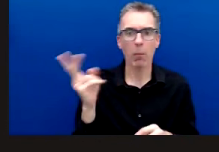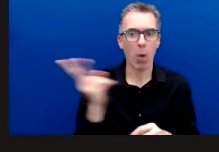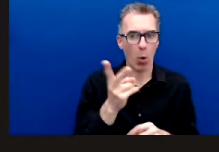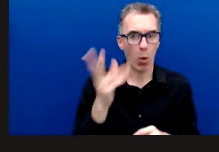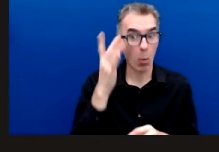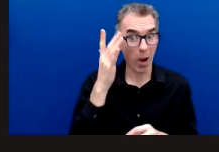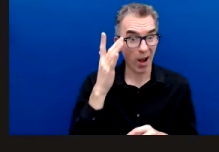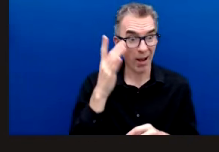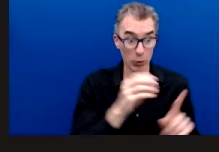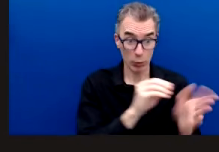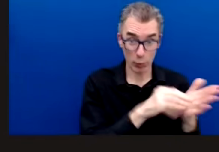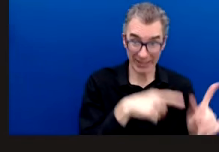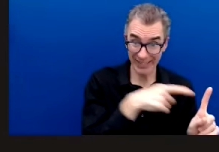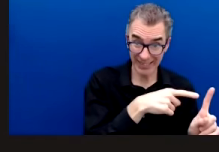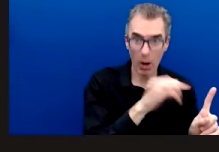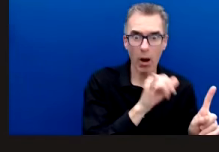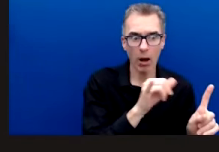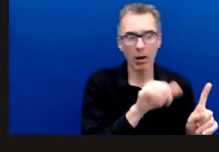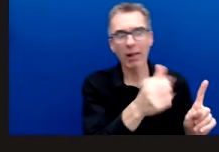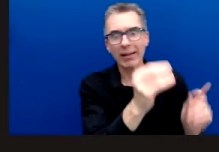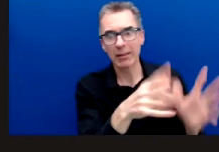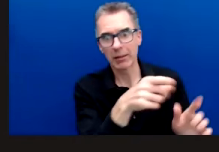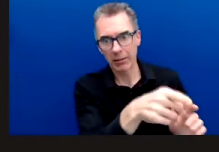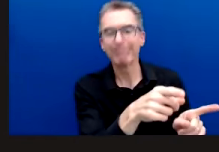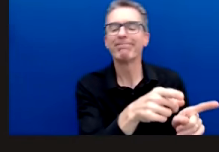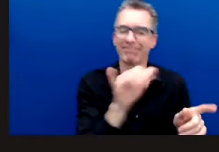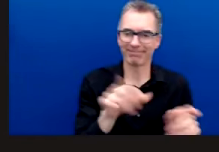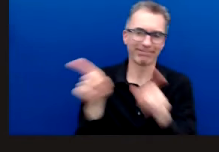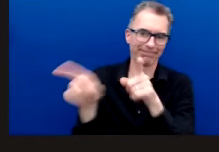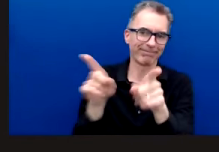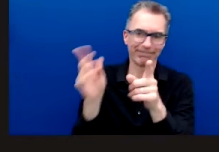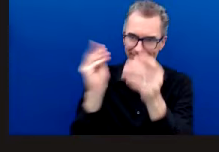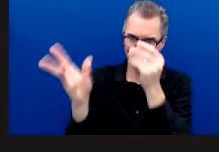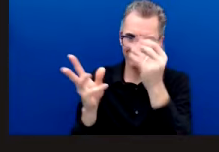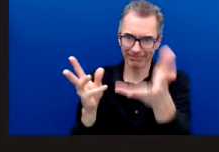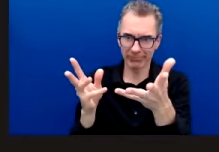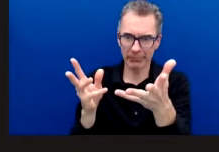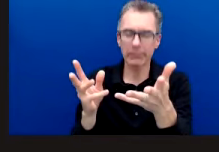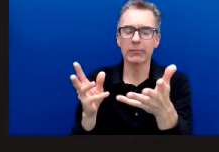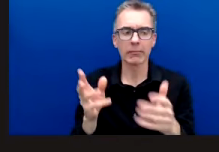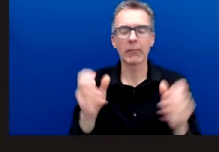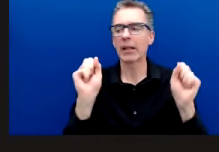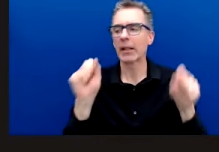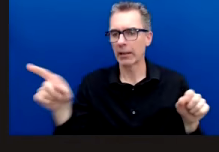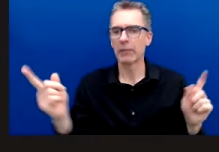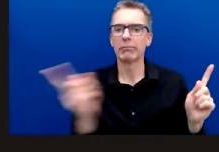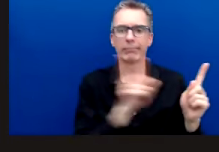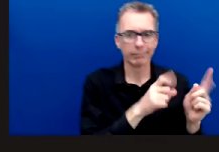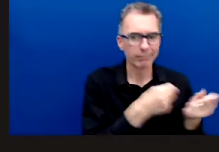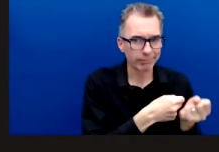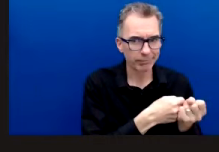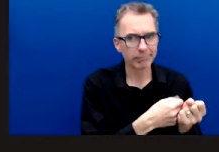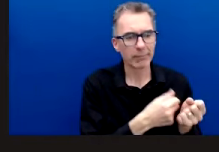an employee. And then that way we can provide the student with the resources